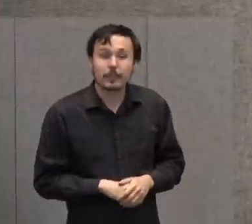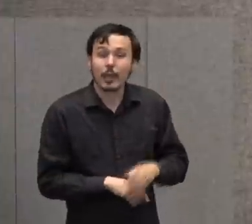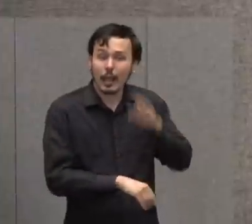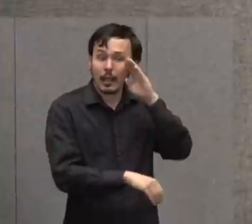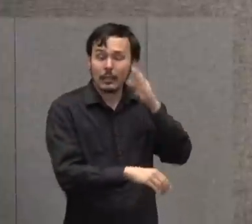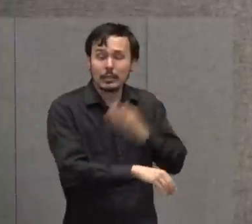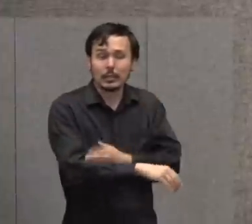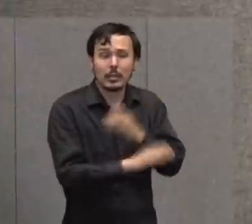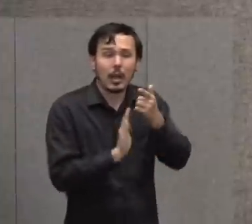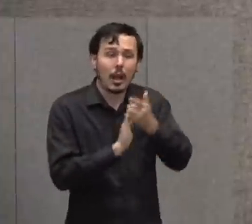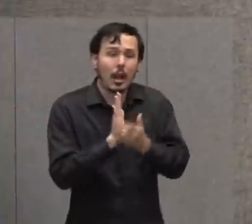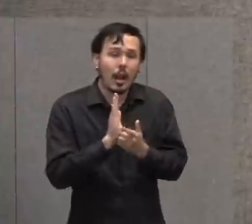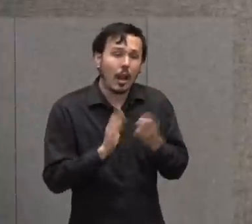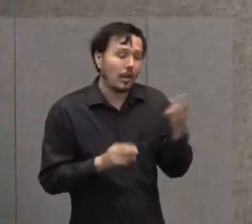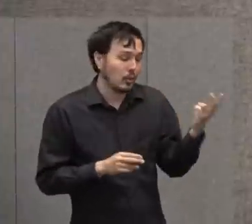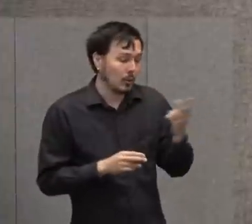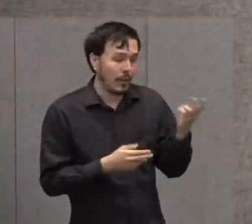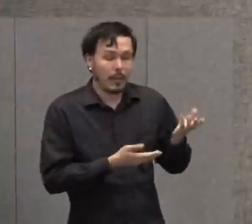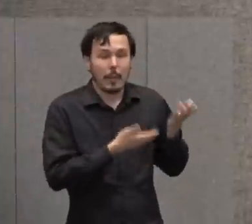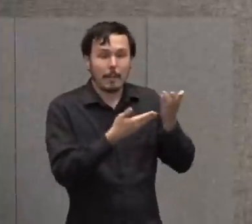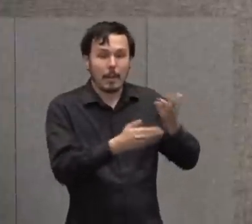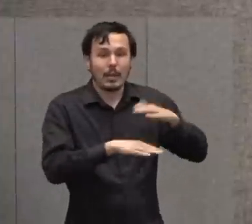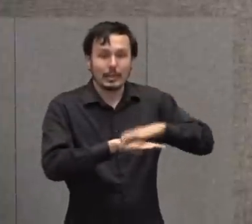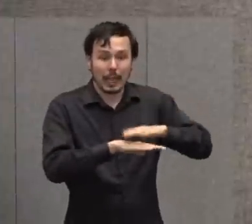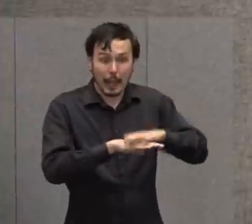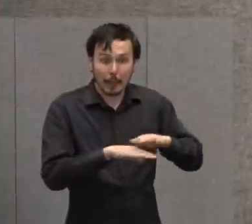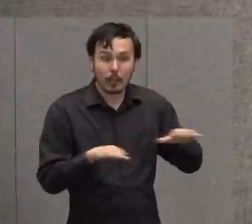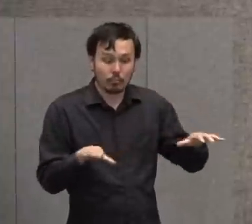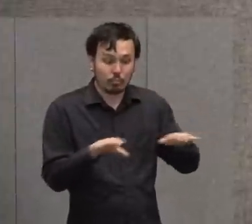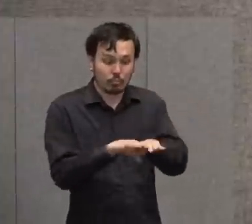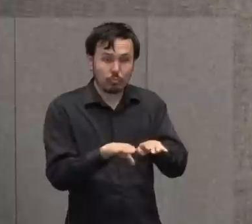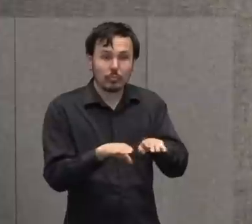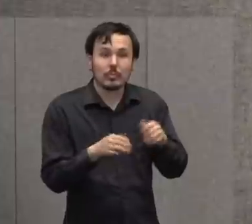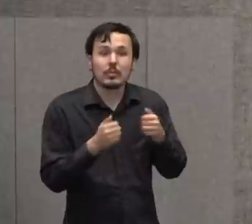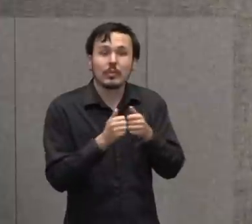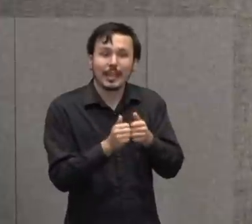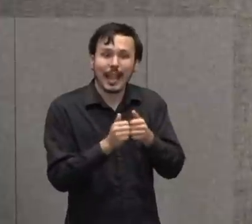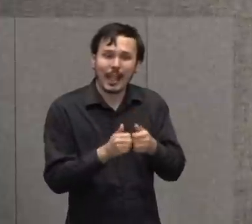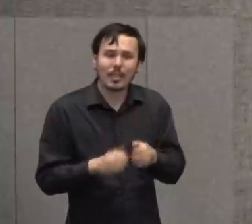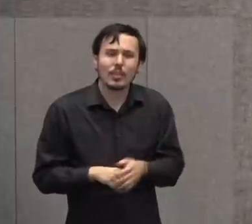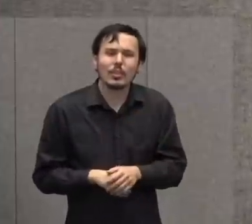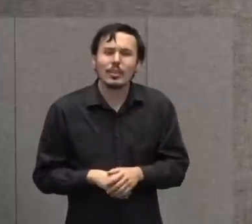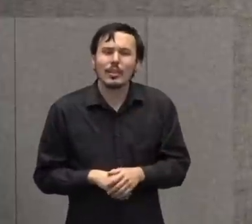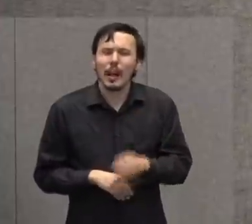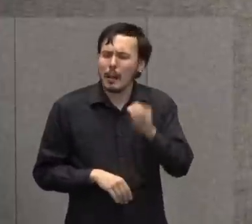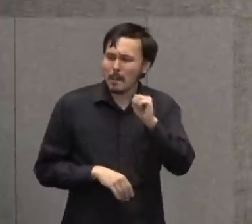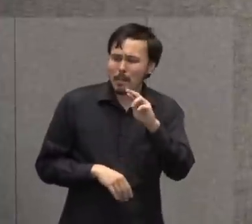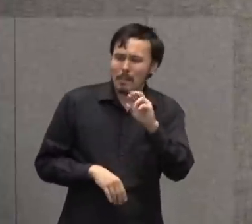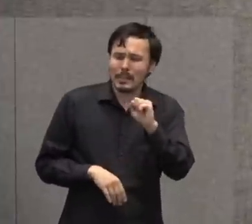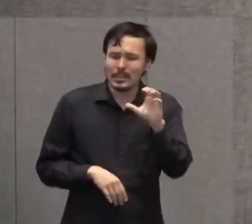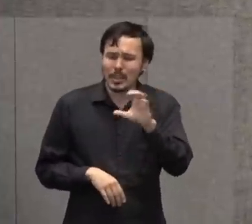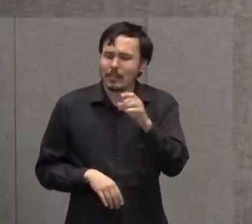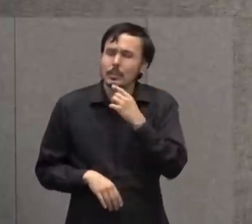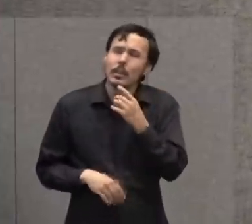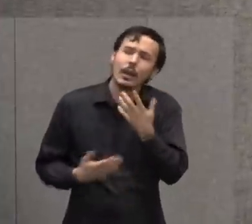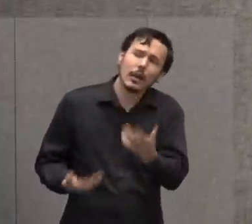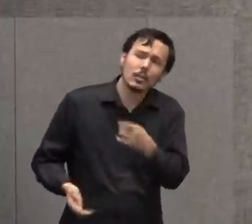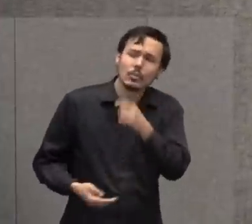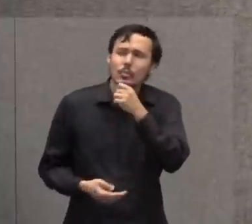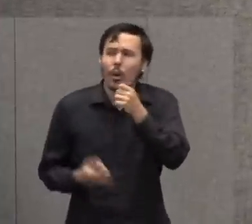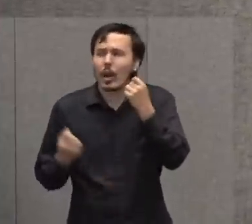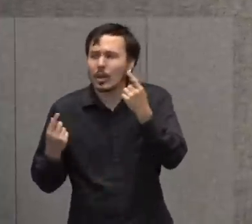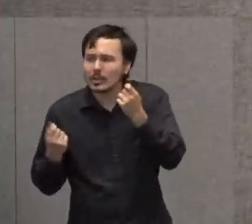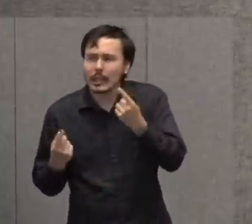son-in-law. They each carried over a table and put them side by side. You don't understand, Mrs. Comfort sighed. My